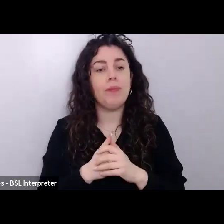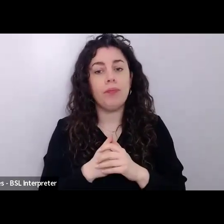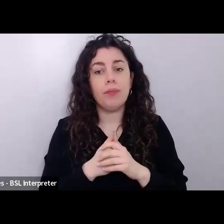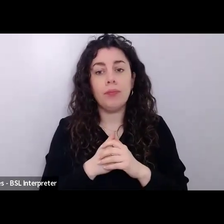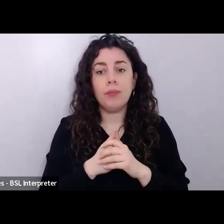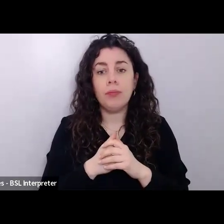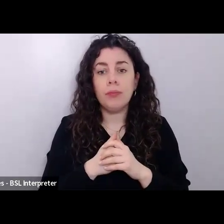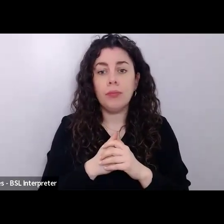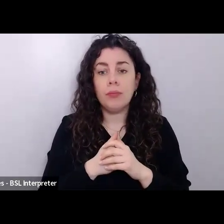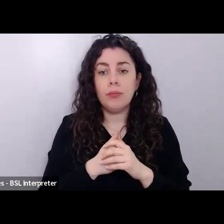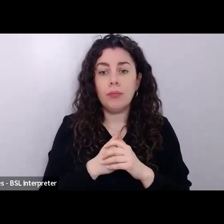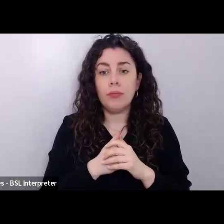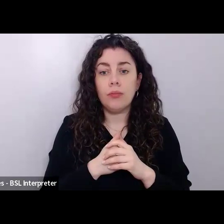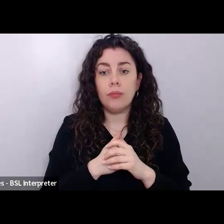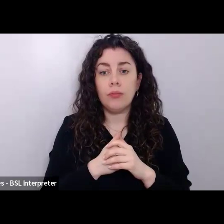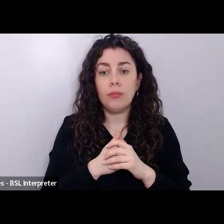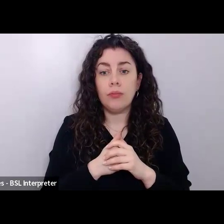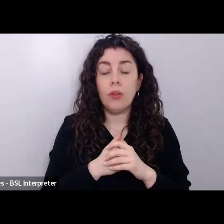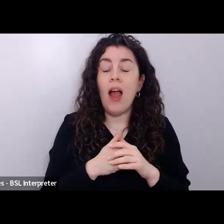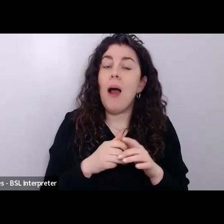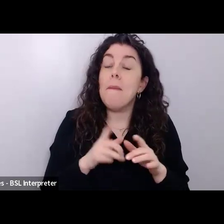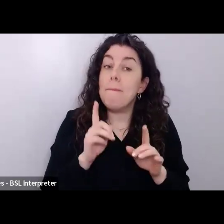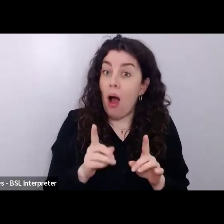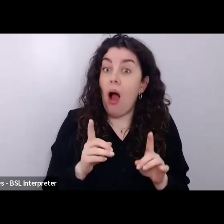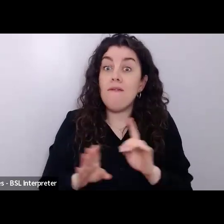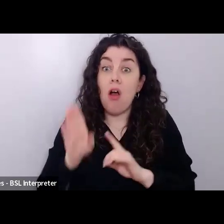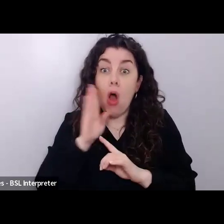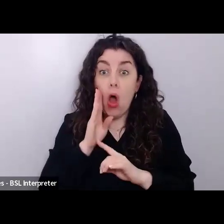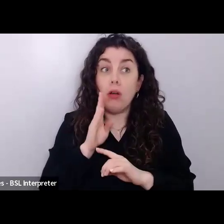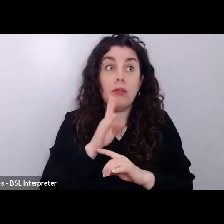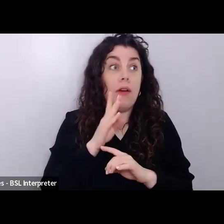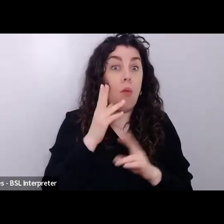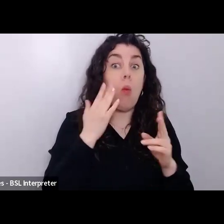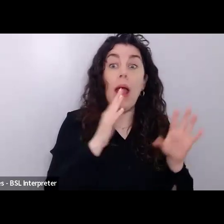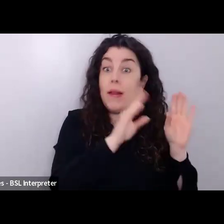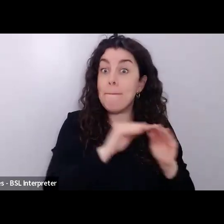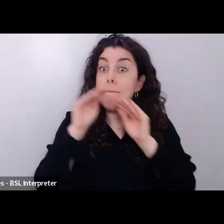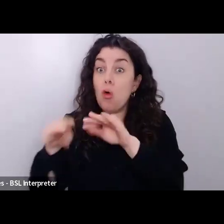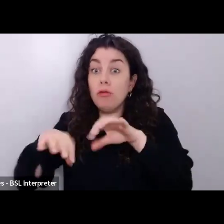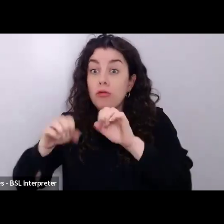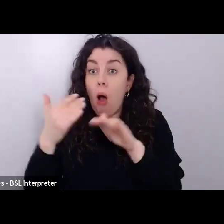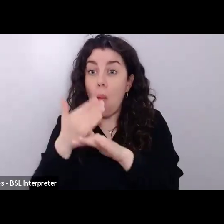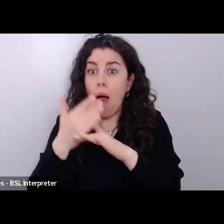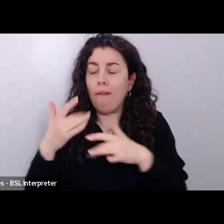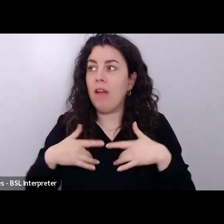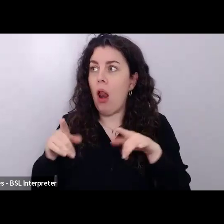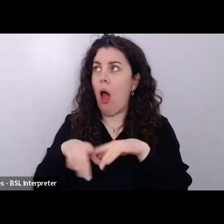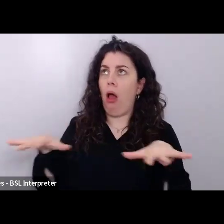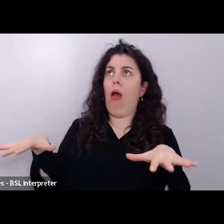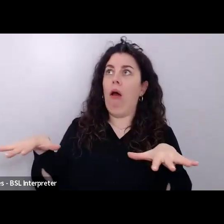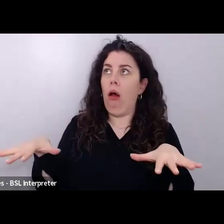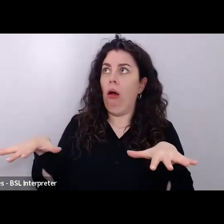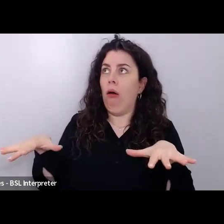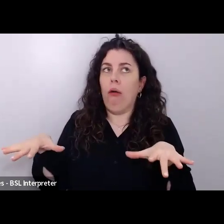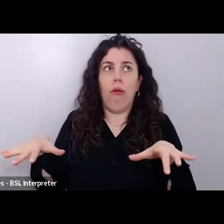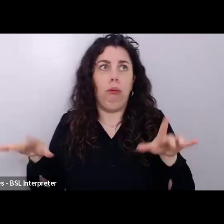also heard transitioning into the world of work described as being a little bit like the Wild West, in terms